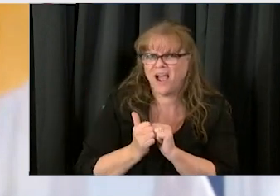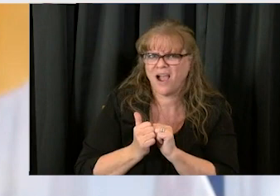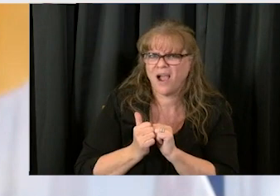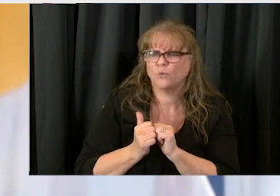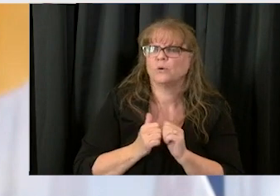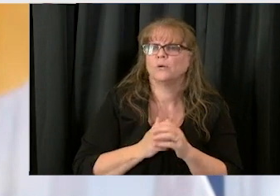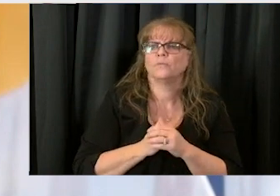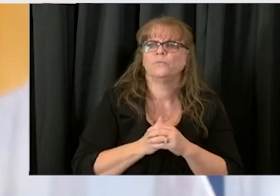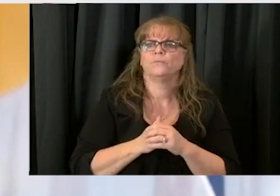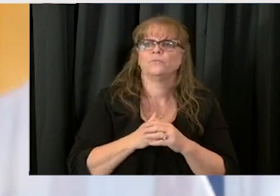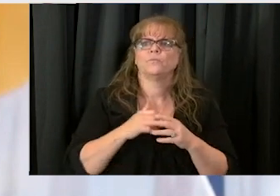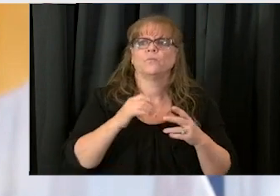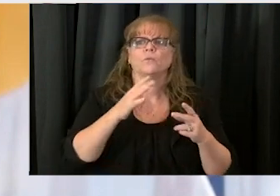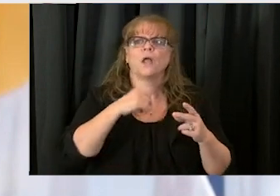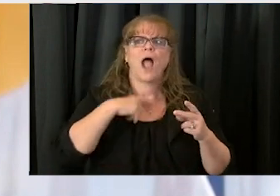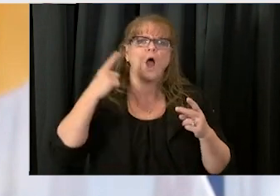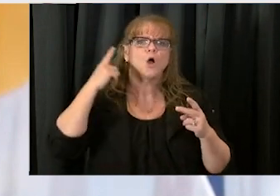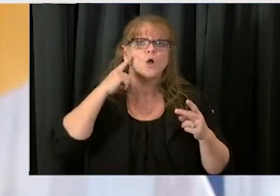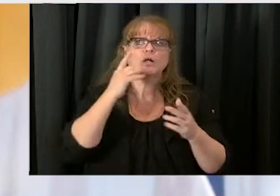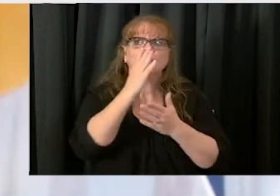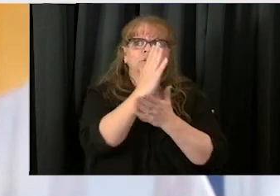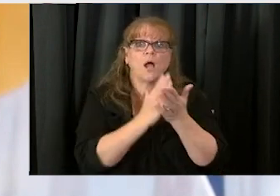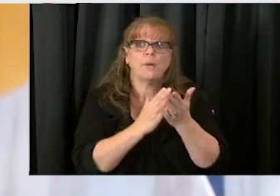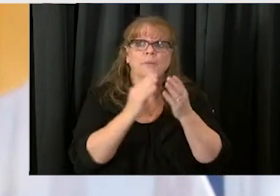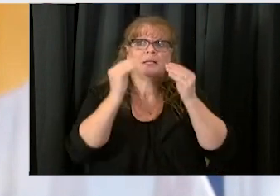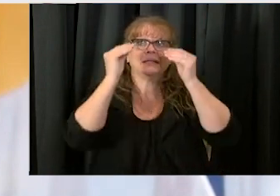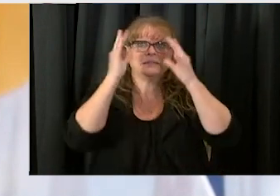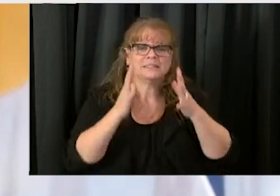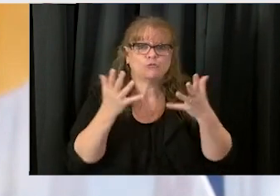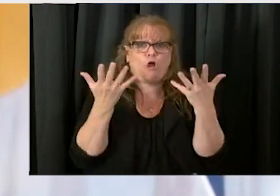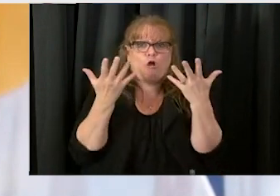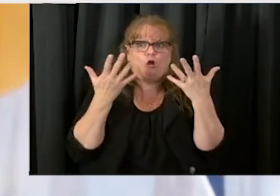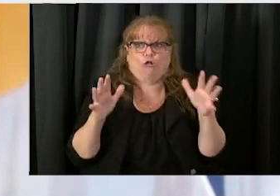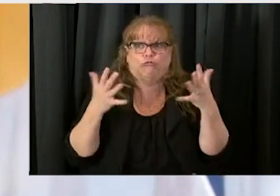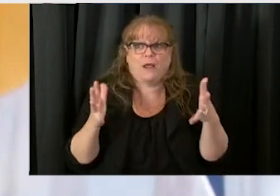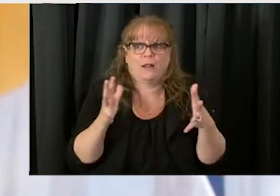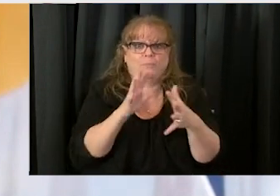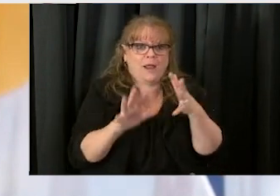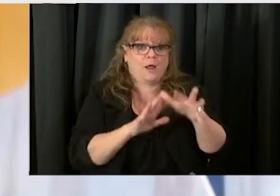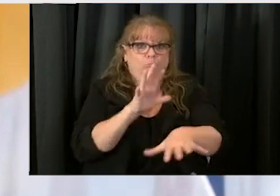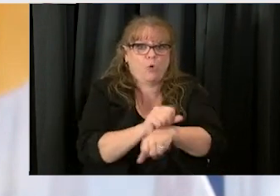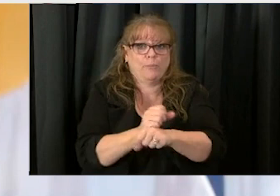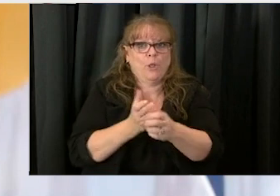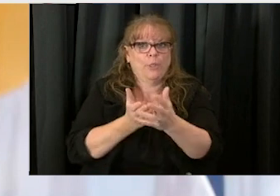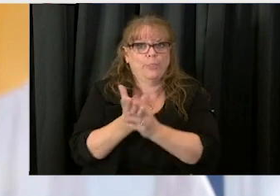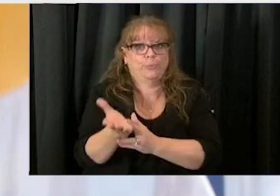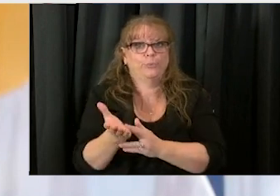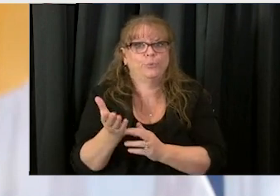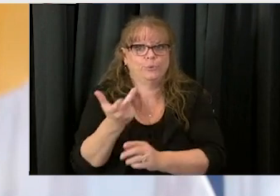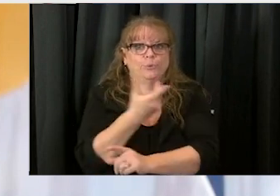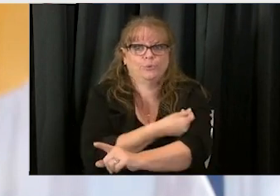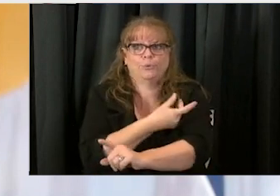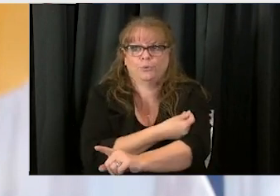their vaccinations. And I'm wondering if you're asking Safeway to cancel those appointments, or if those